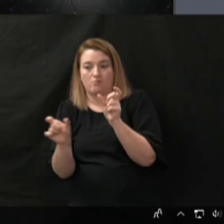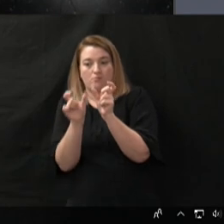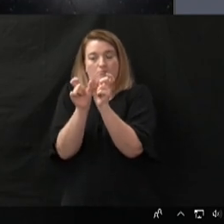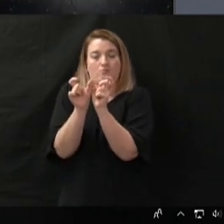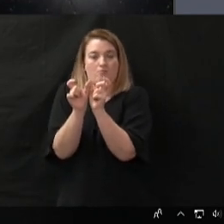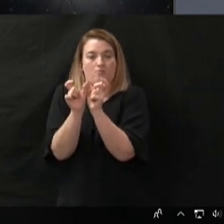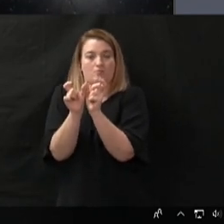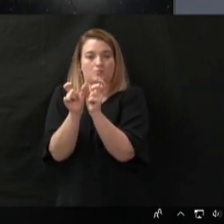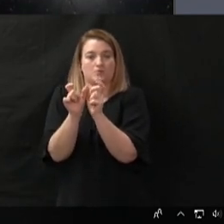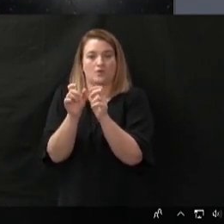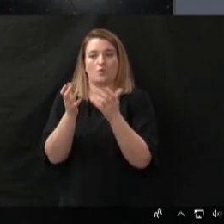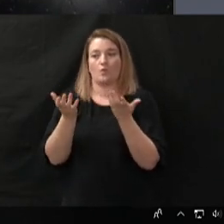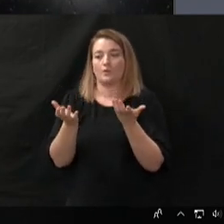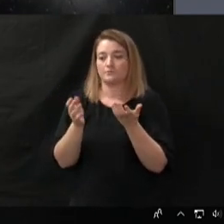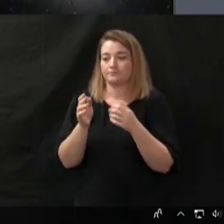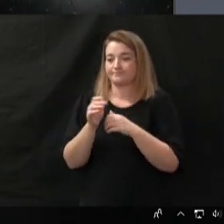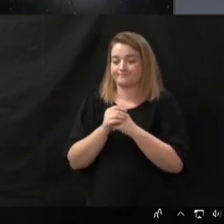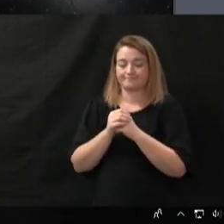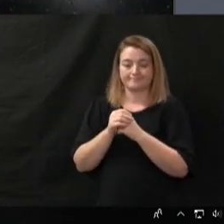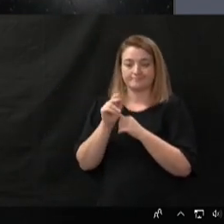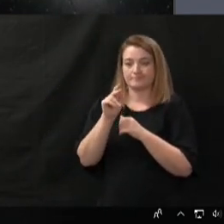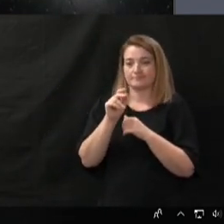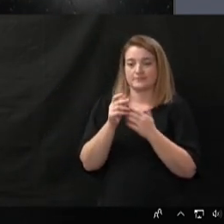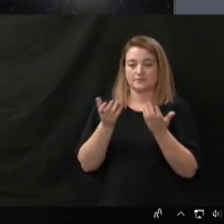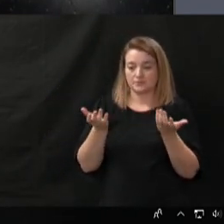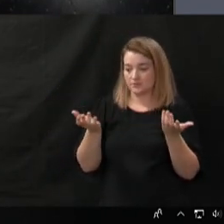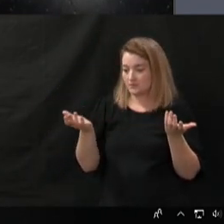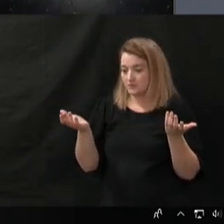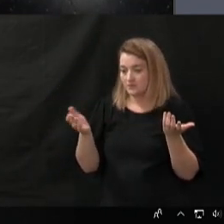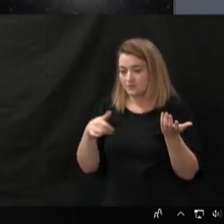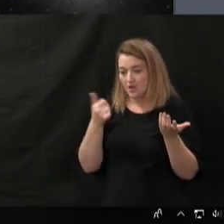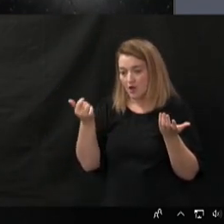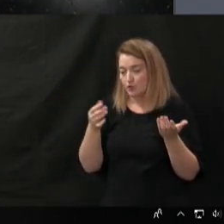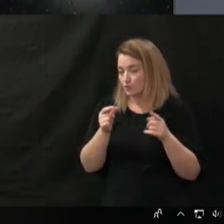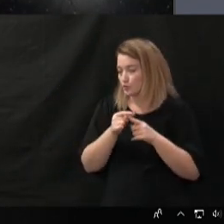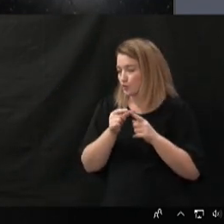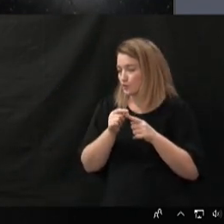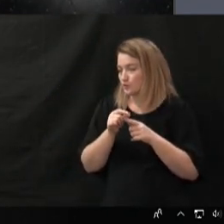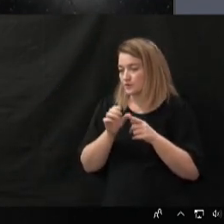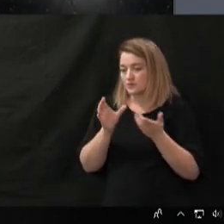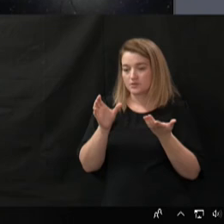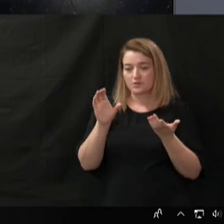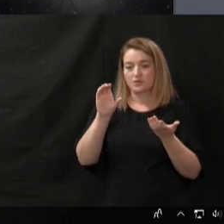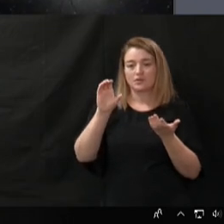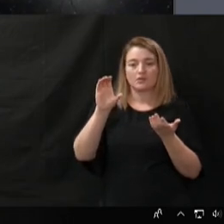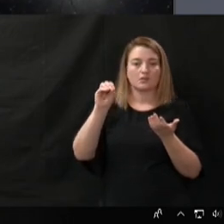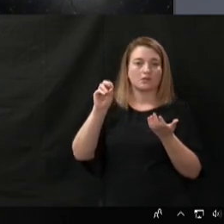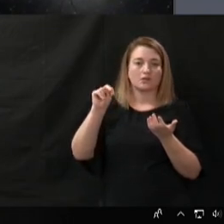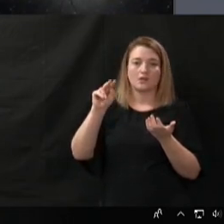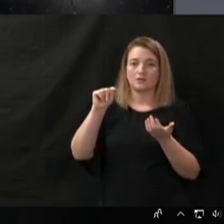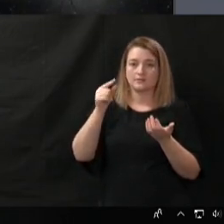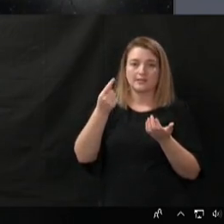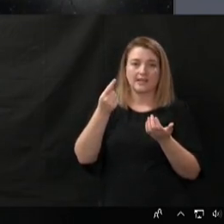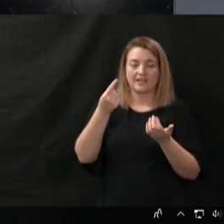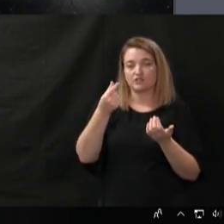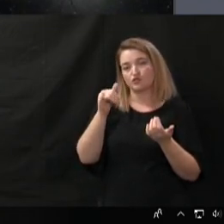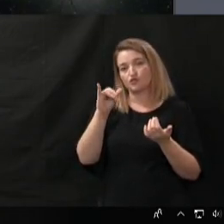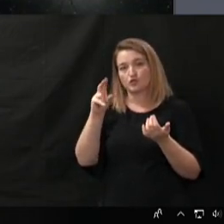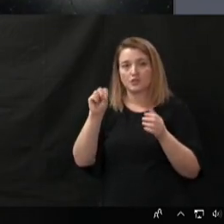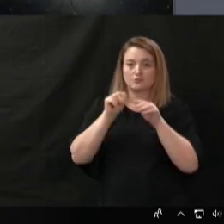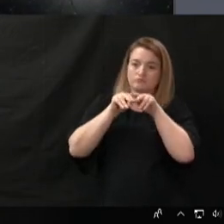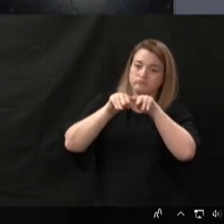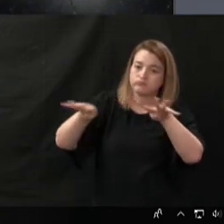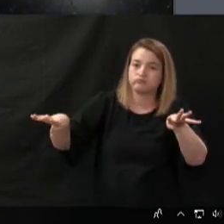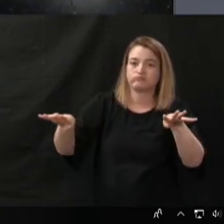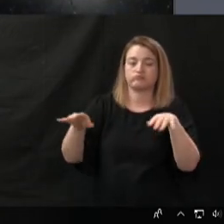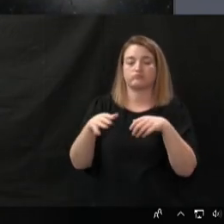conniving, or it can be, I can't think of any words. It has different sounds. Where we're going to teach it this way.